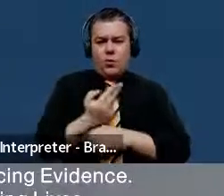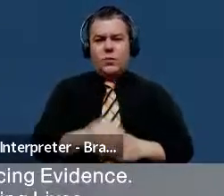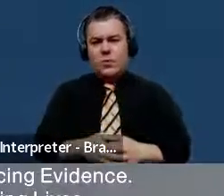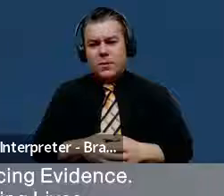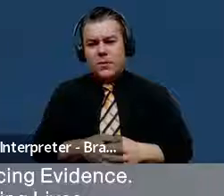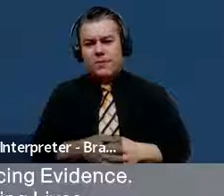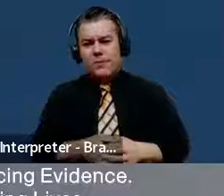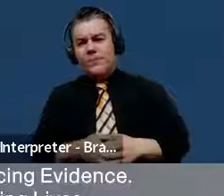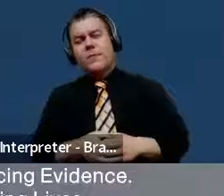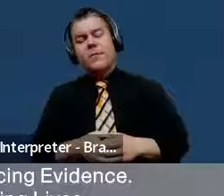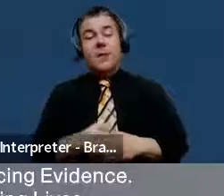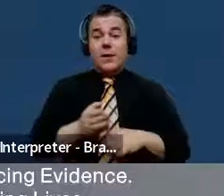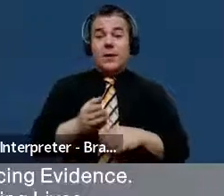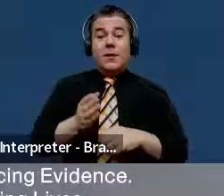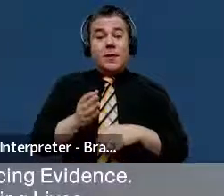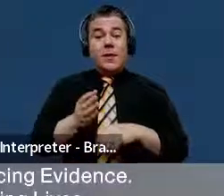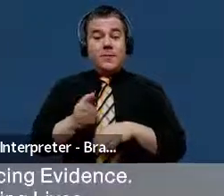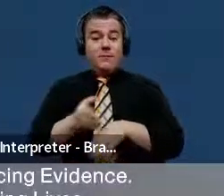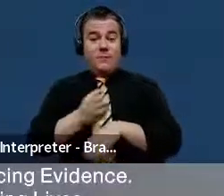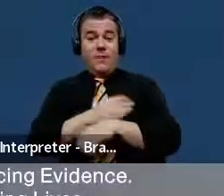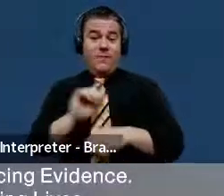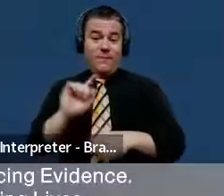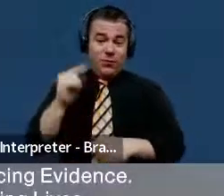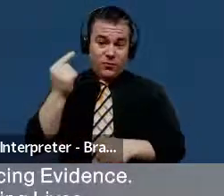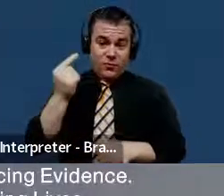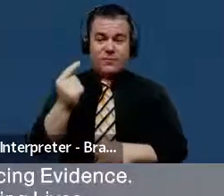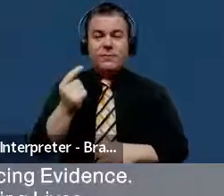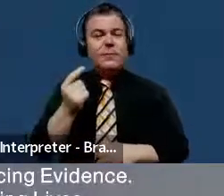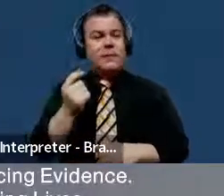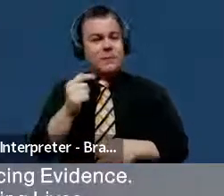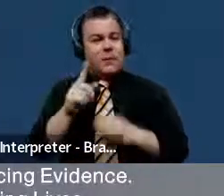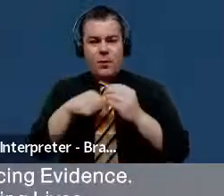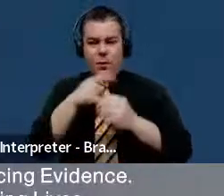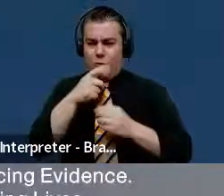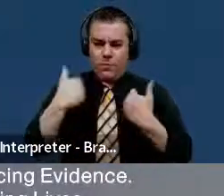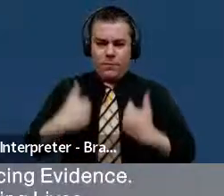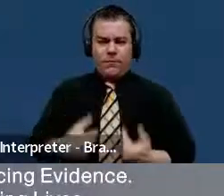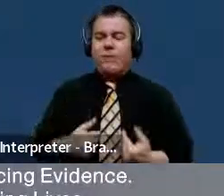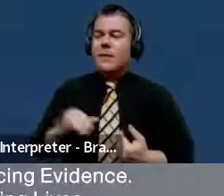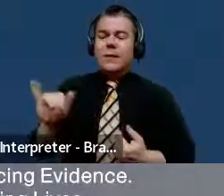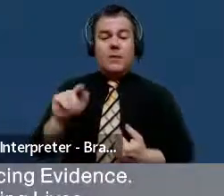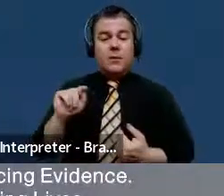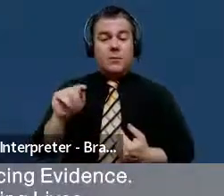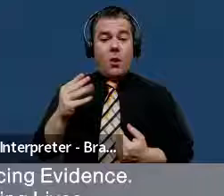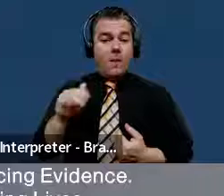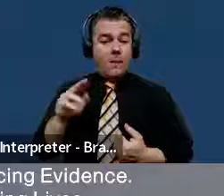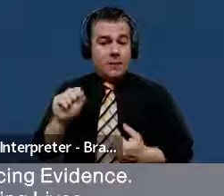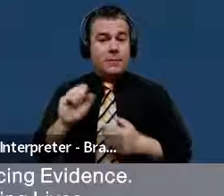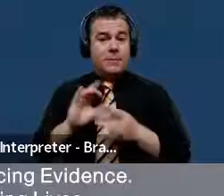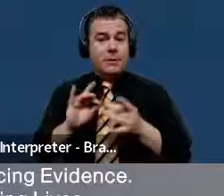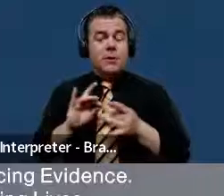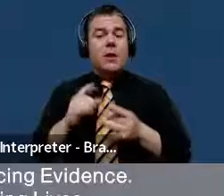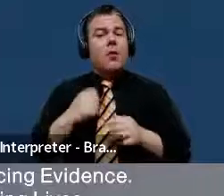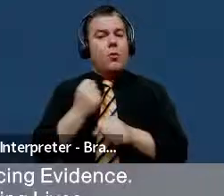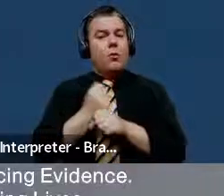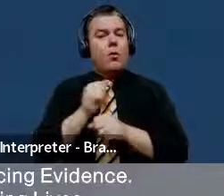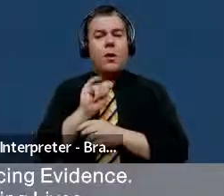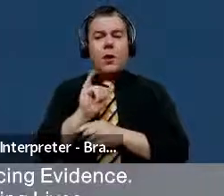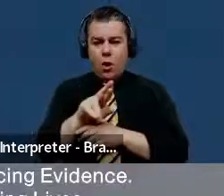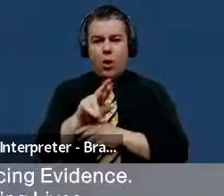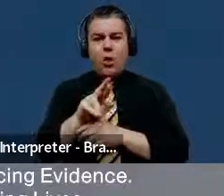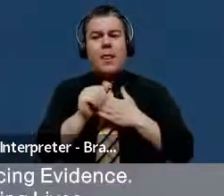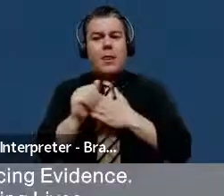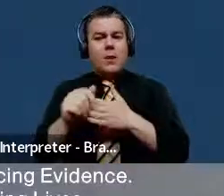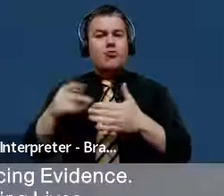But prior to getting into that, just a quick little bit about myself. As Thomas mentioned, I currently work with AIR, leading a project looking